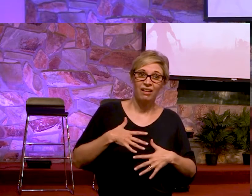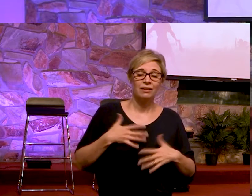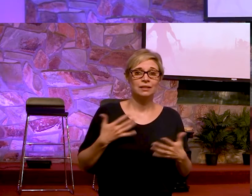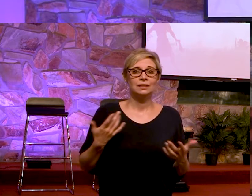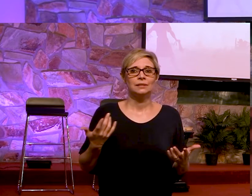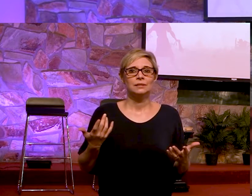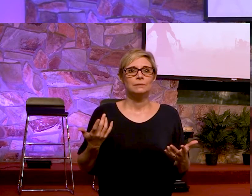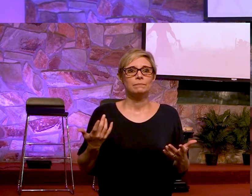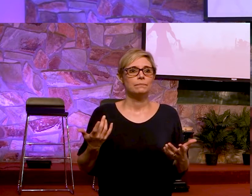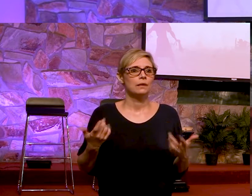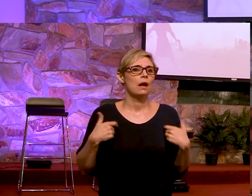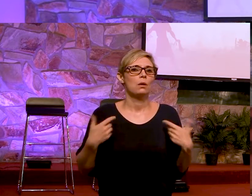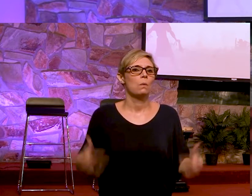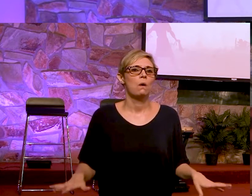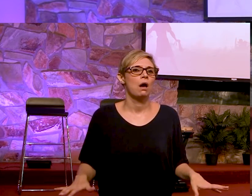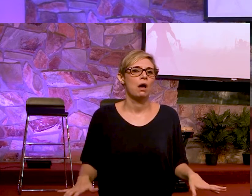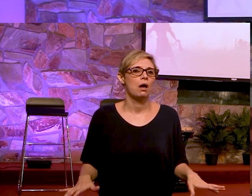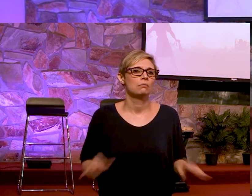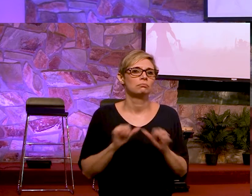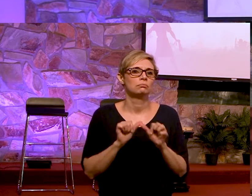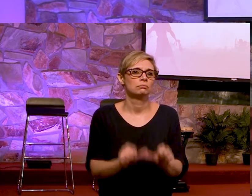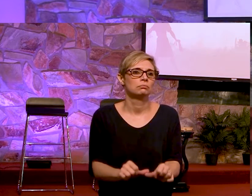we don't want to continue.